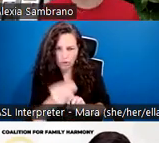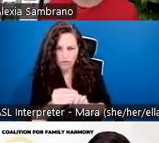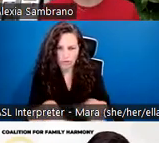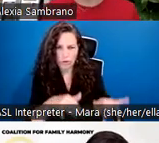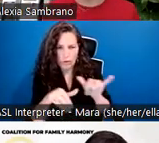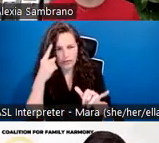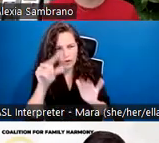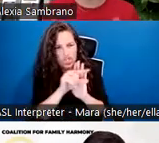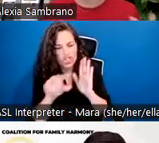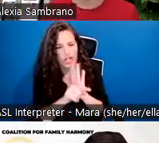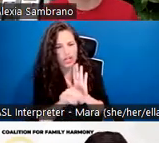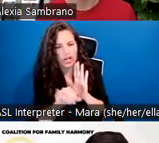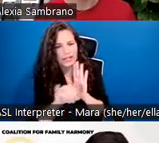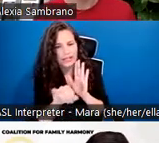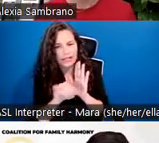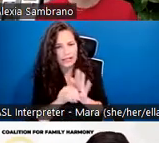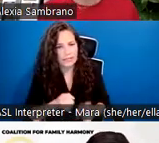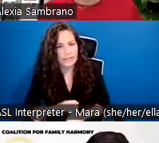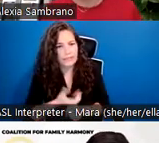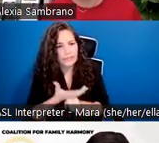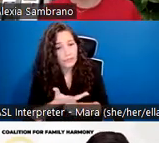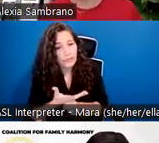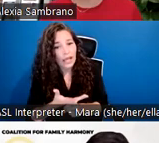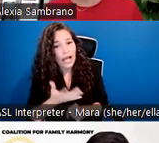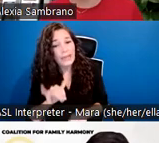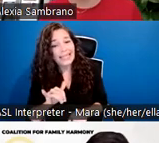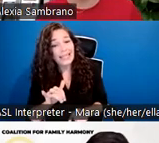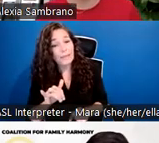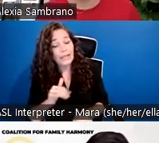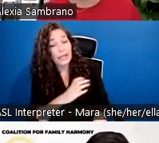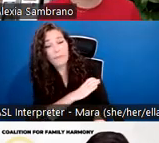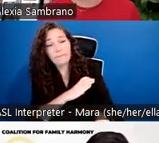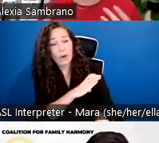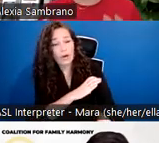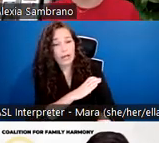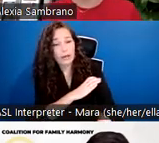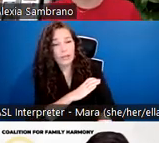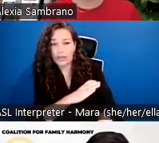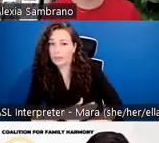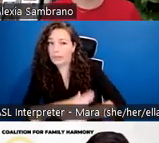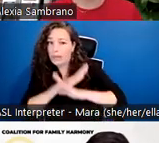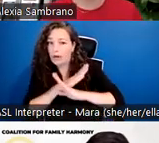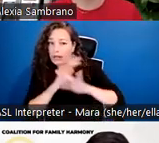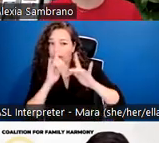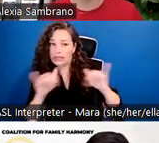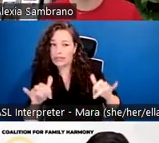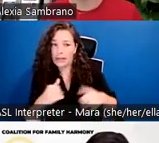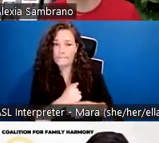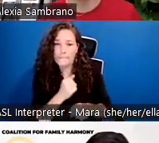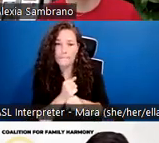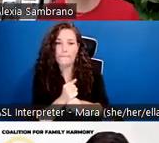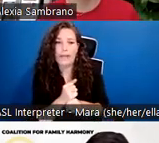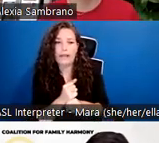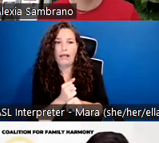living openly as yourself can be very empowering. But there are also barriers, right, that make life more difficult for folks who are trans or